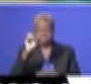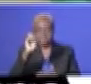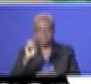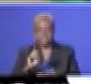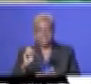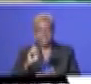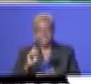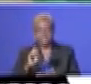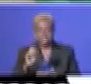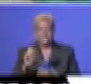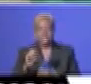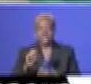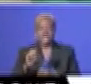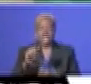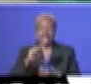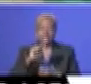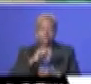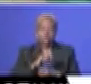together, you just